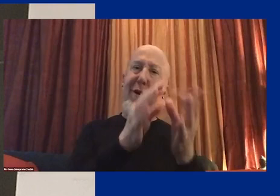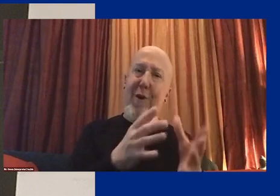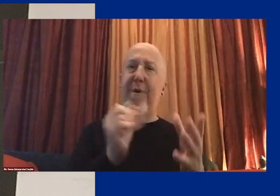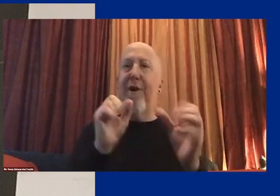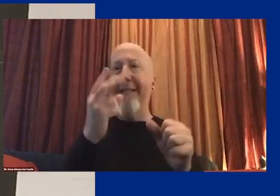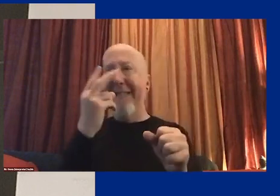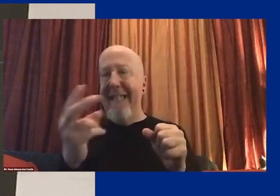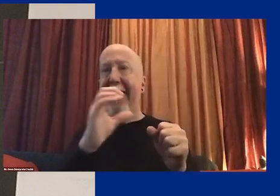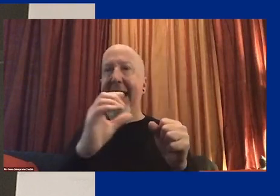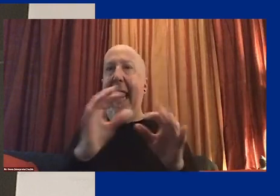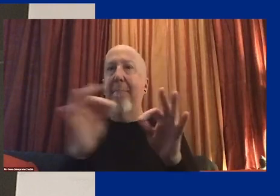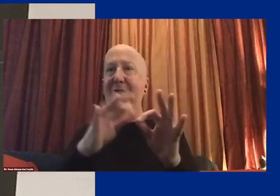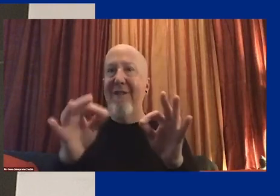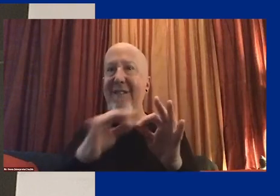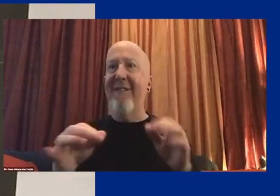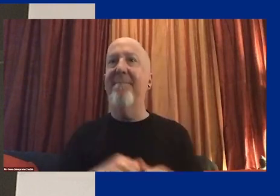captioning as needed.